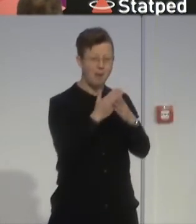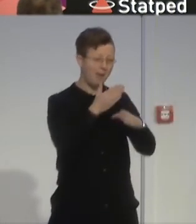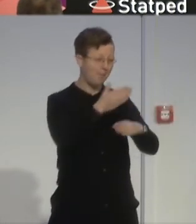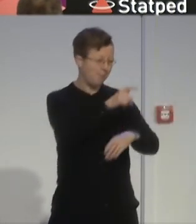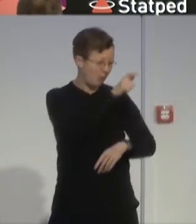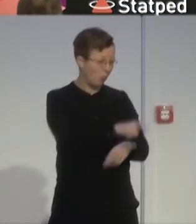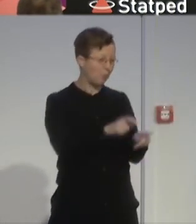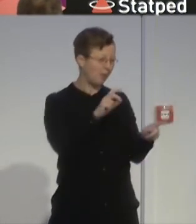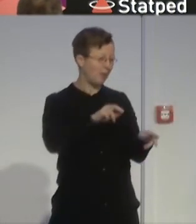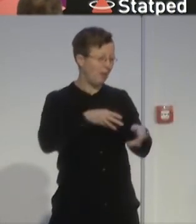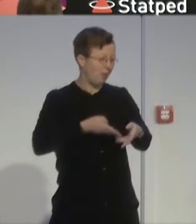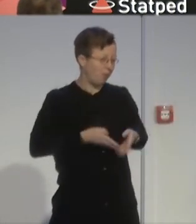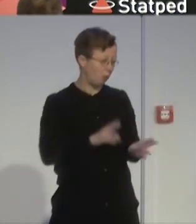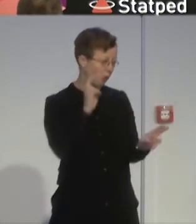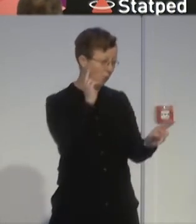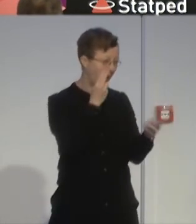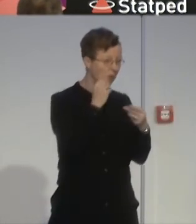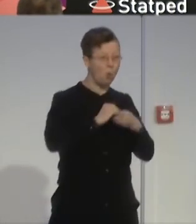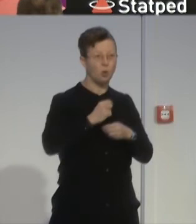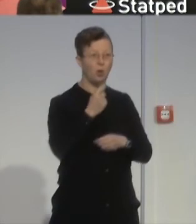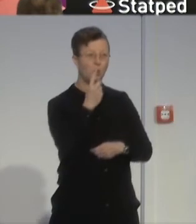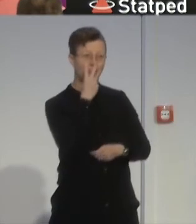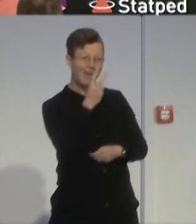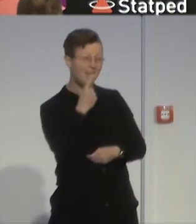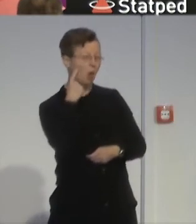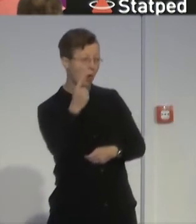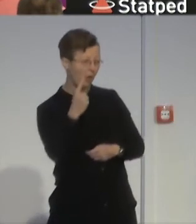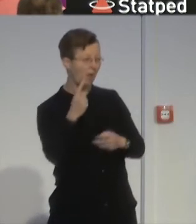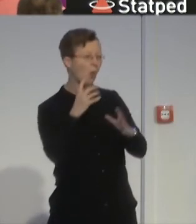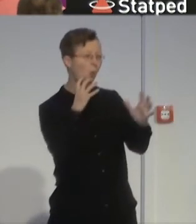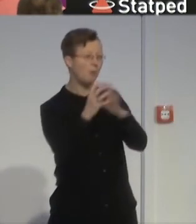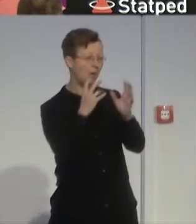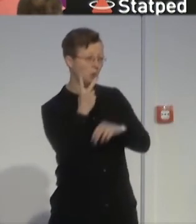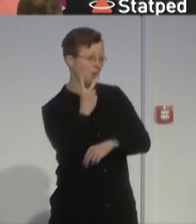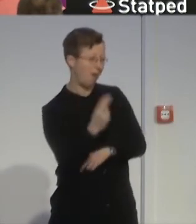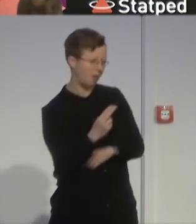congenital deafblindness and a sighted and hearing communication partner.